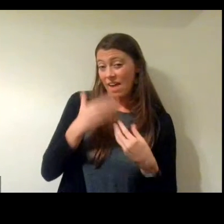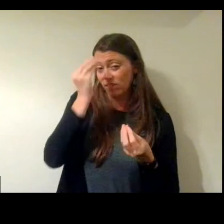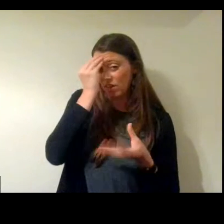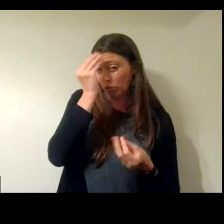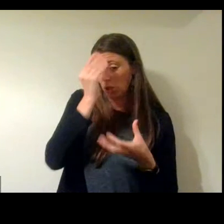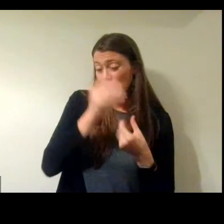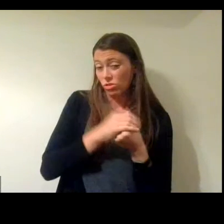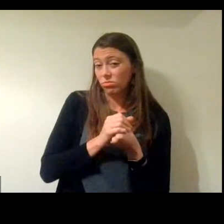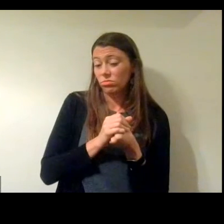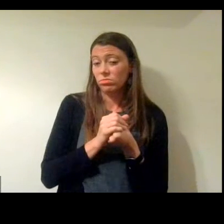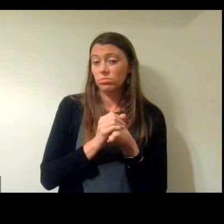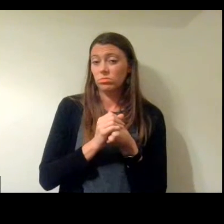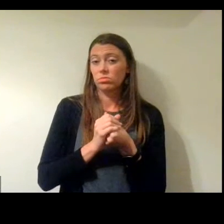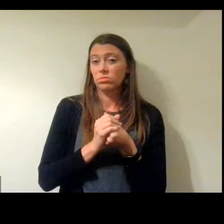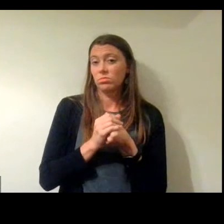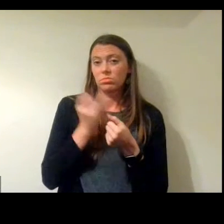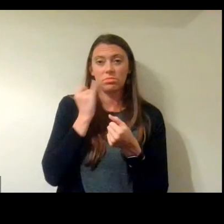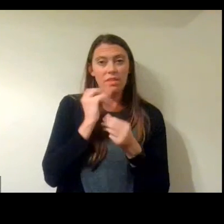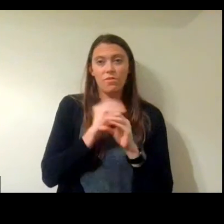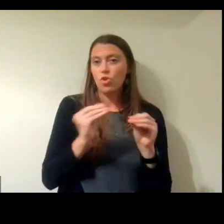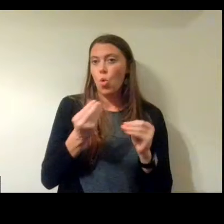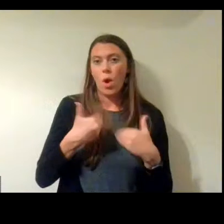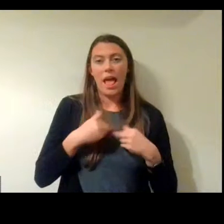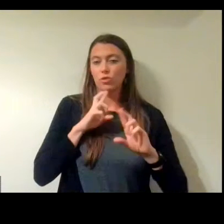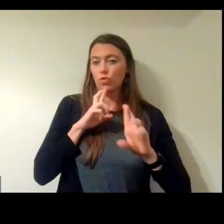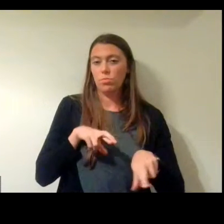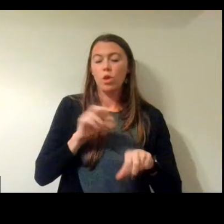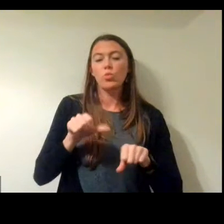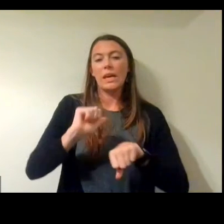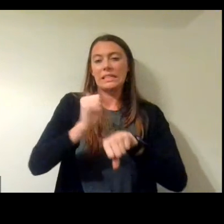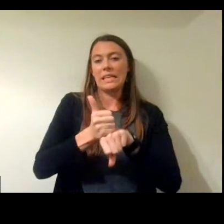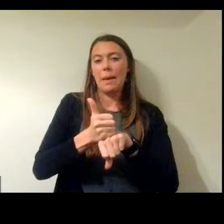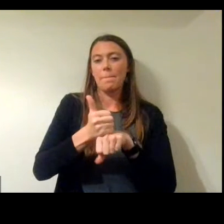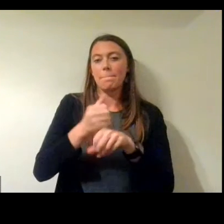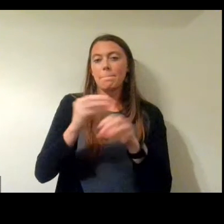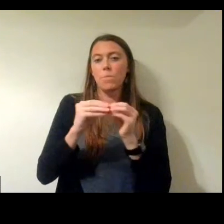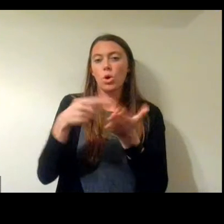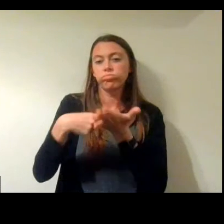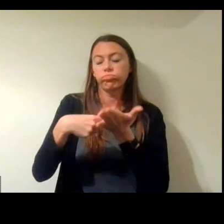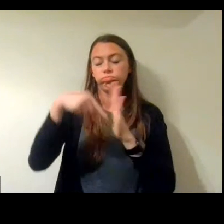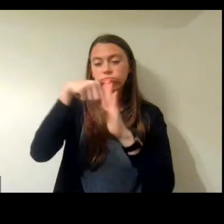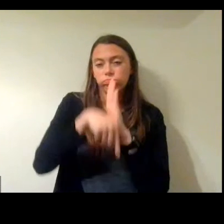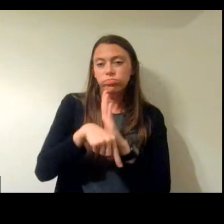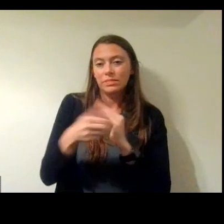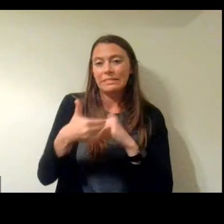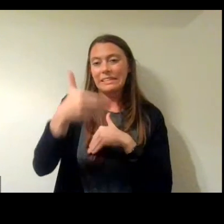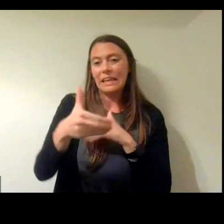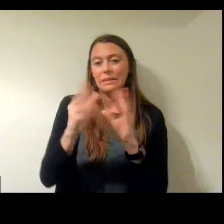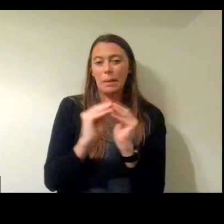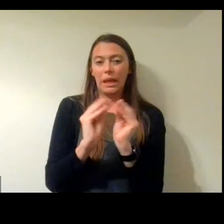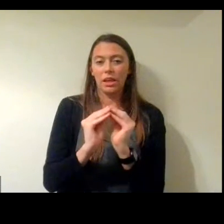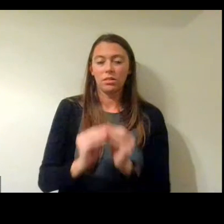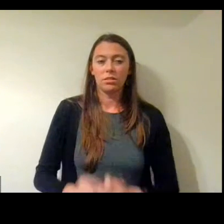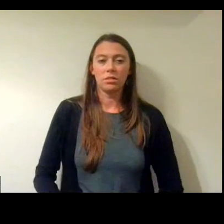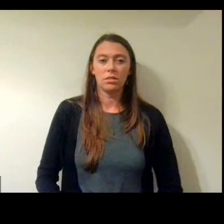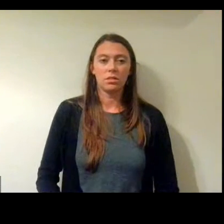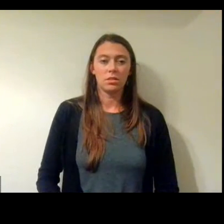to that. If not, we can schedule it for a future meeting to have maybe a robust discussion around.